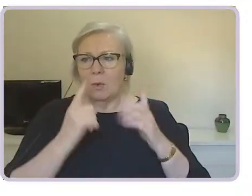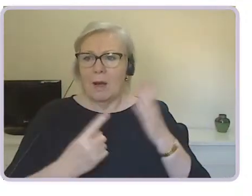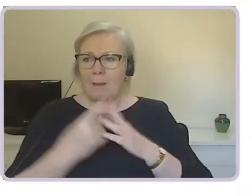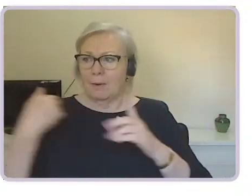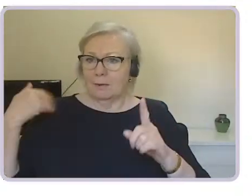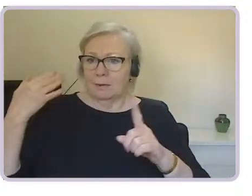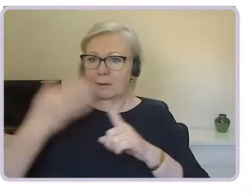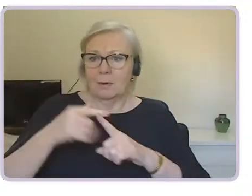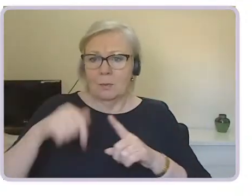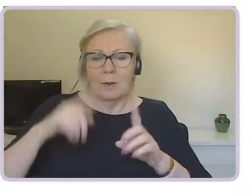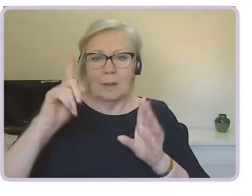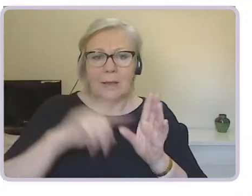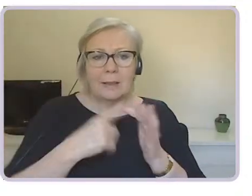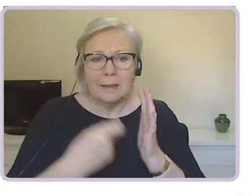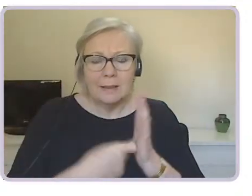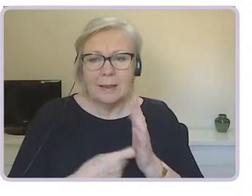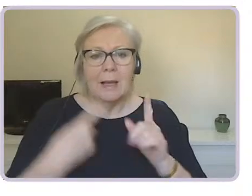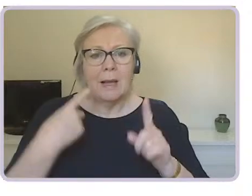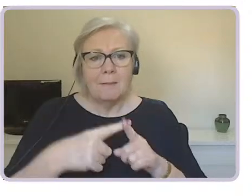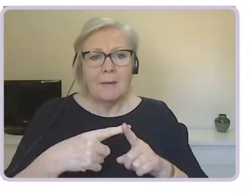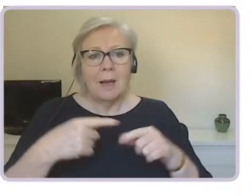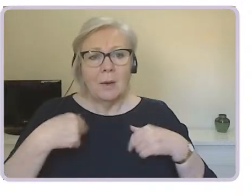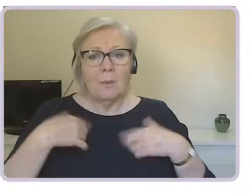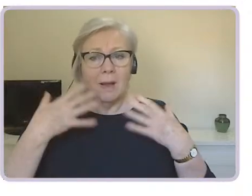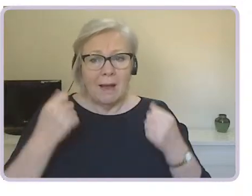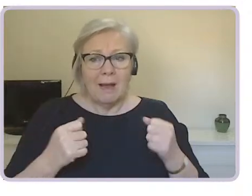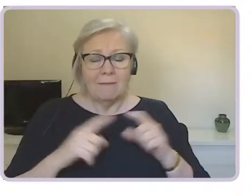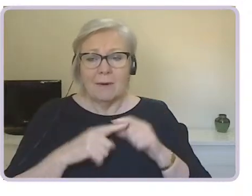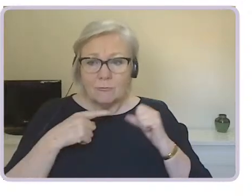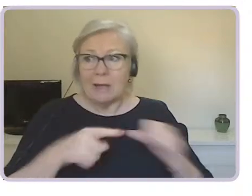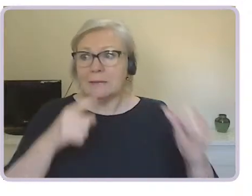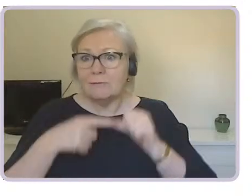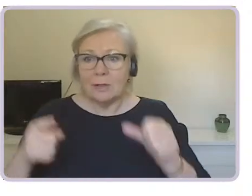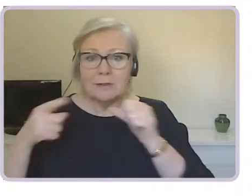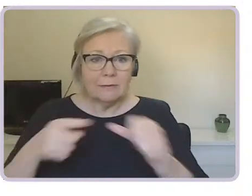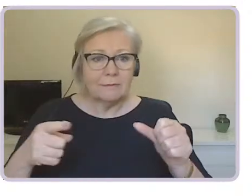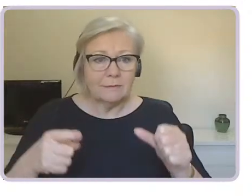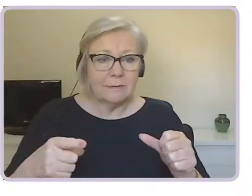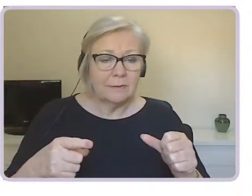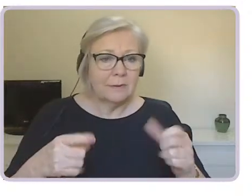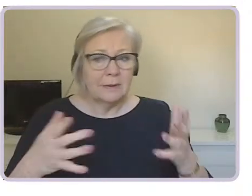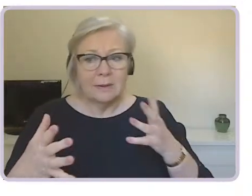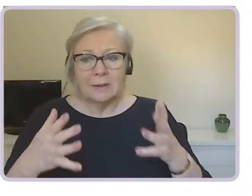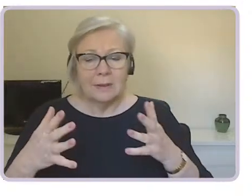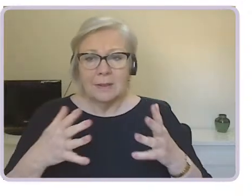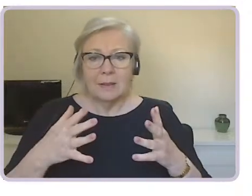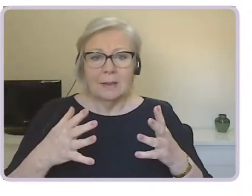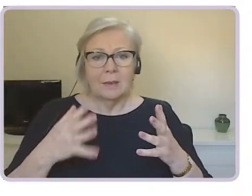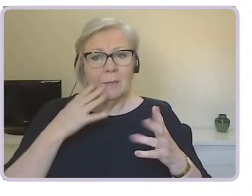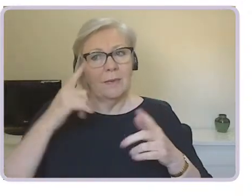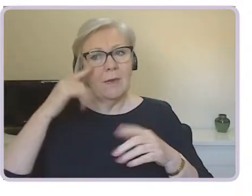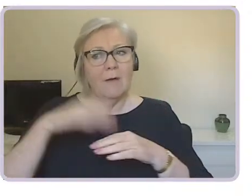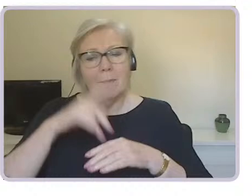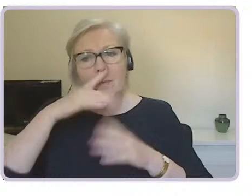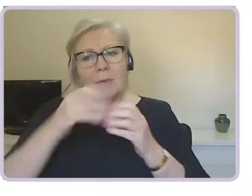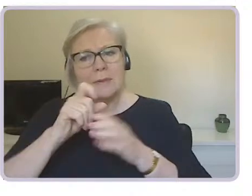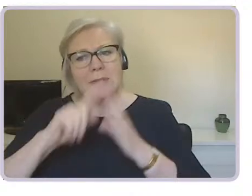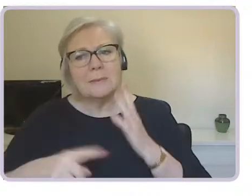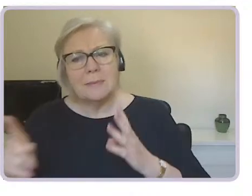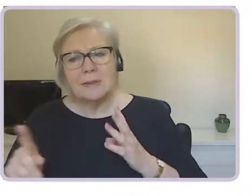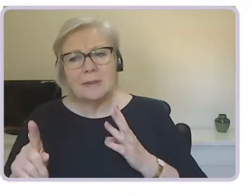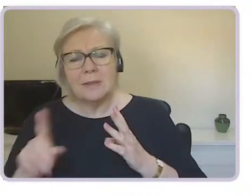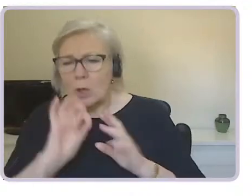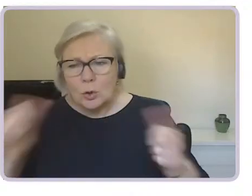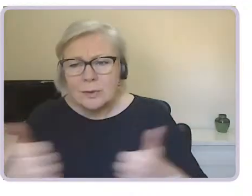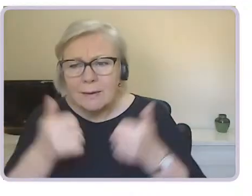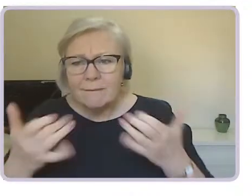and how reactive we have been as a country to the issues of people with disabilities, and it's just simply not good enough. We need to be